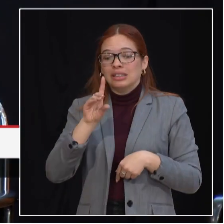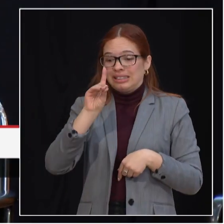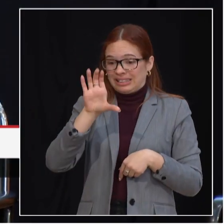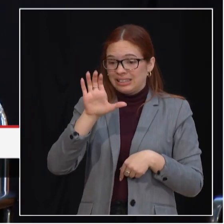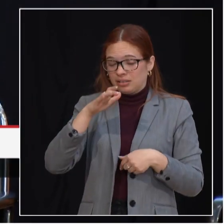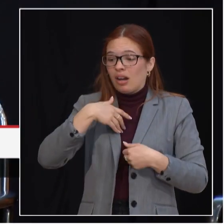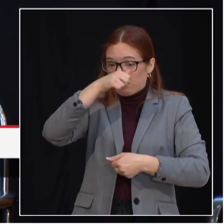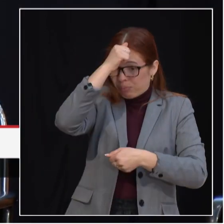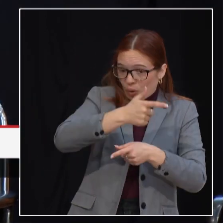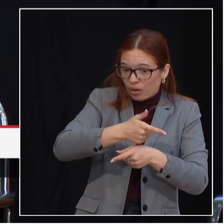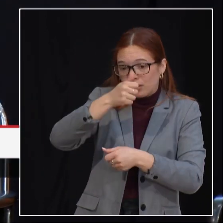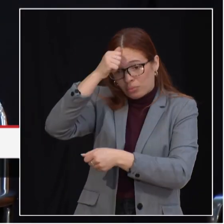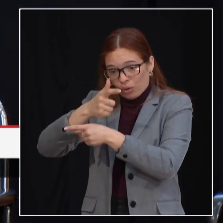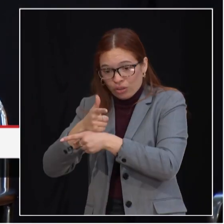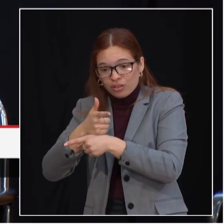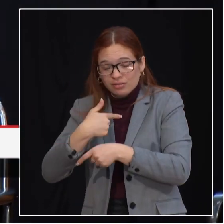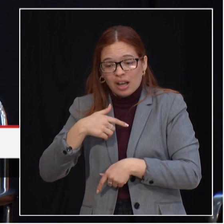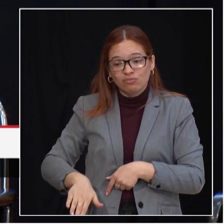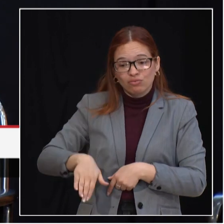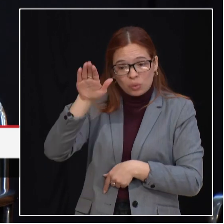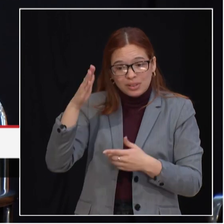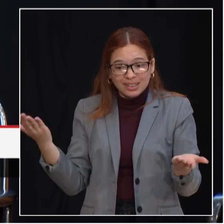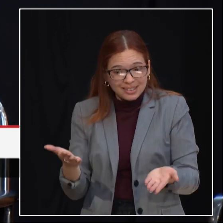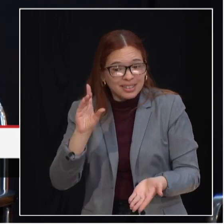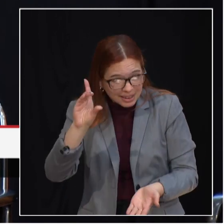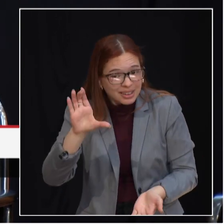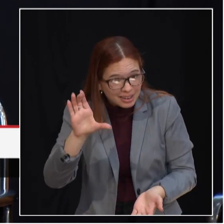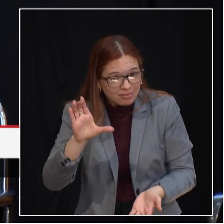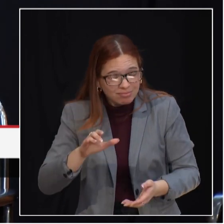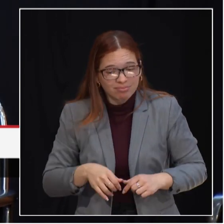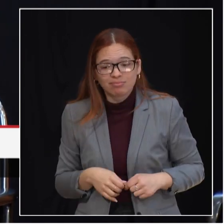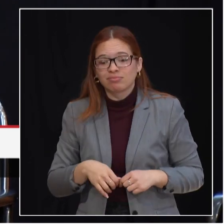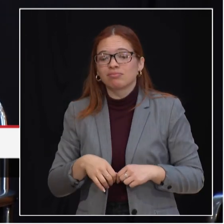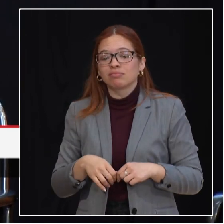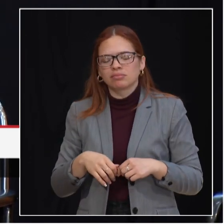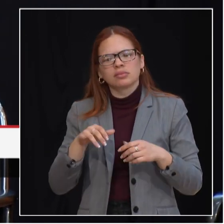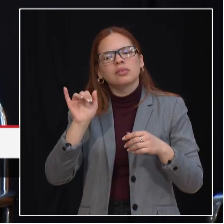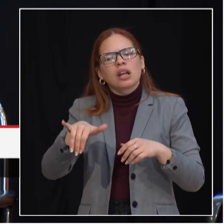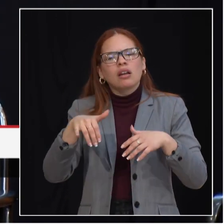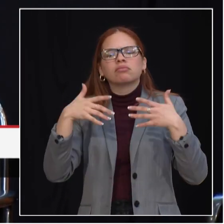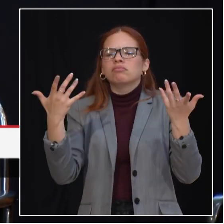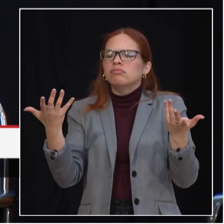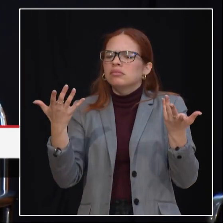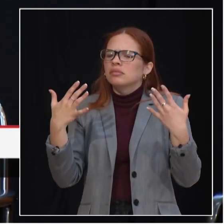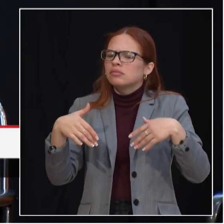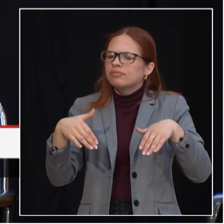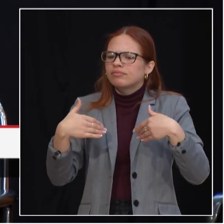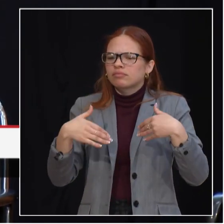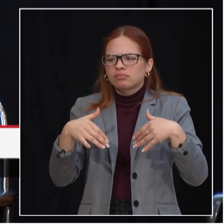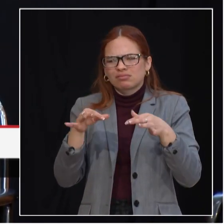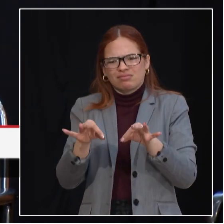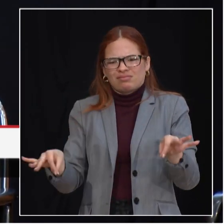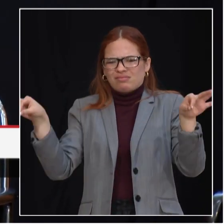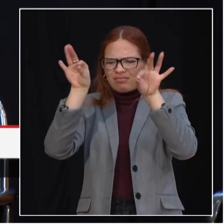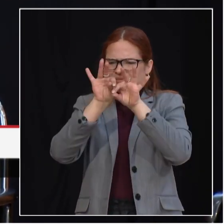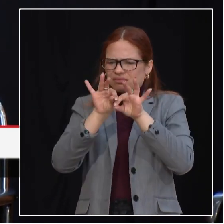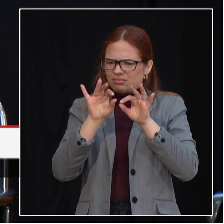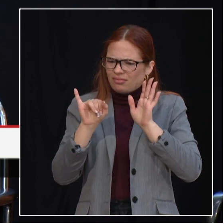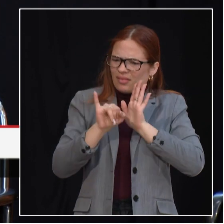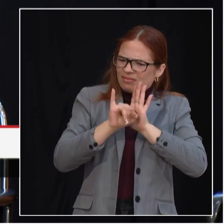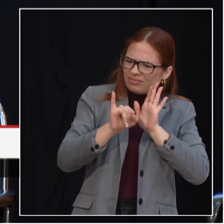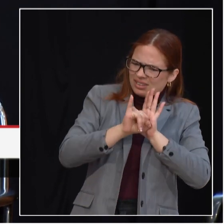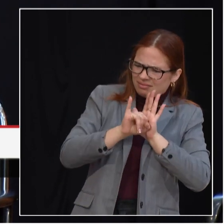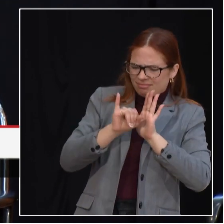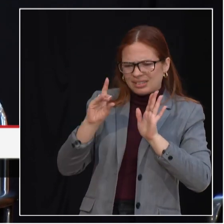DC natives. And so DC is a very important part of Virtru and who we are and our identity as a company. And we're a data